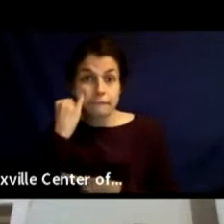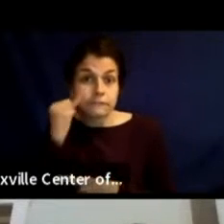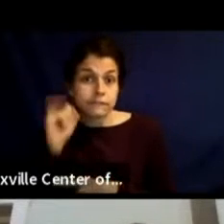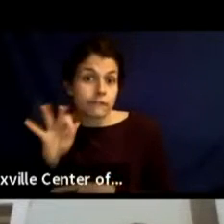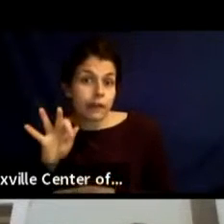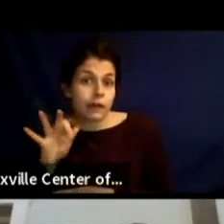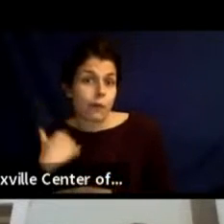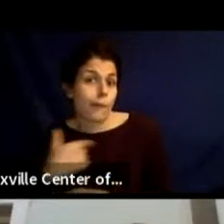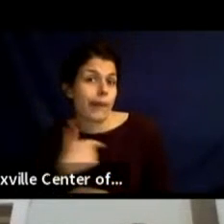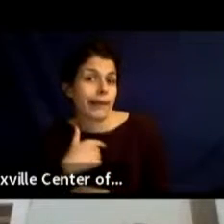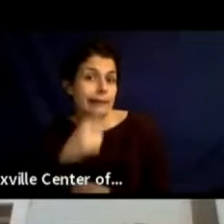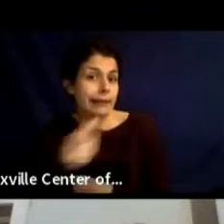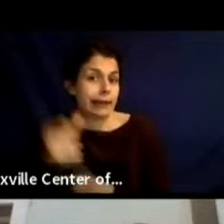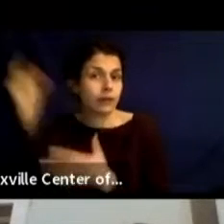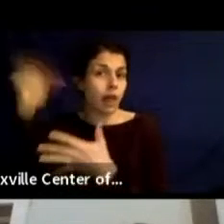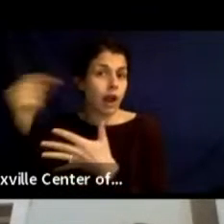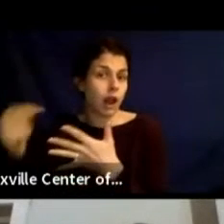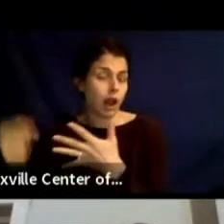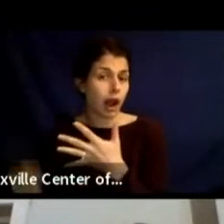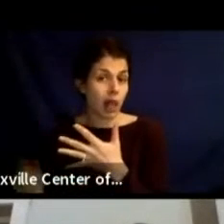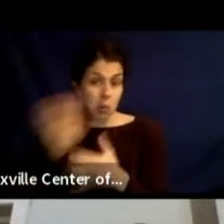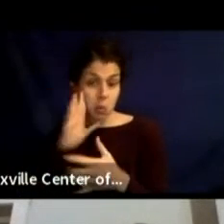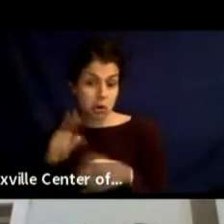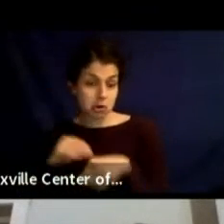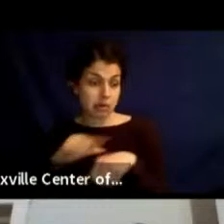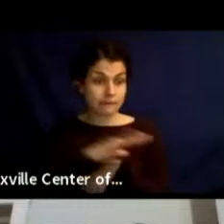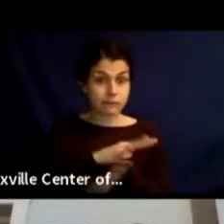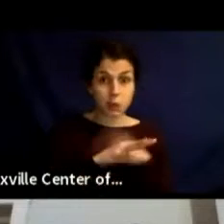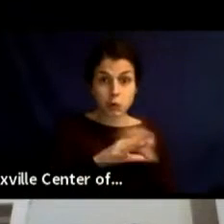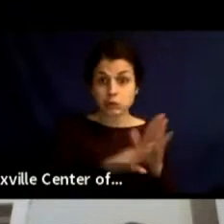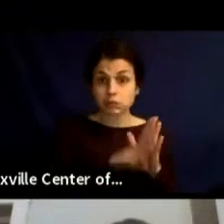like had we not enacted more.